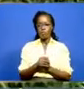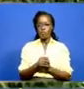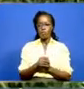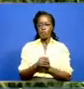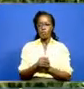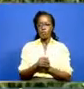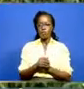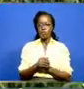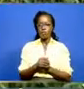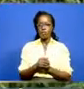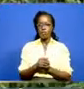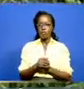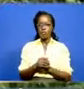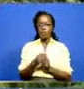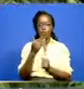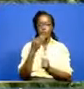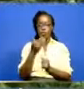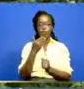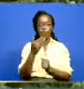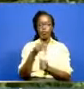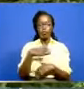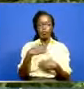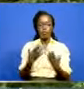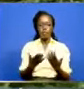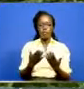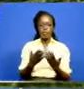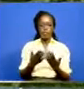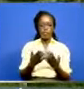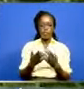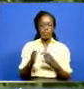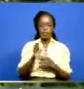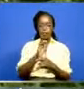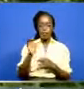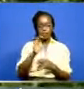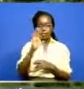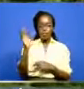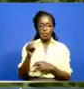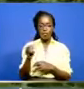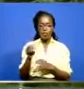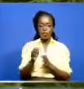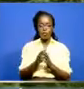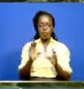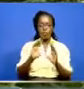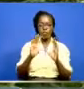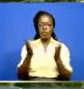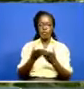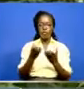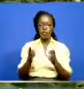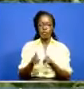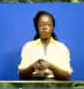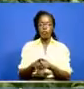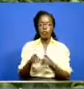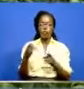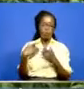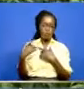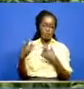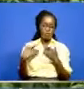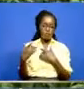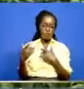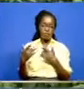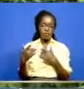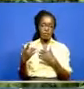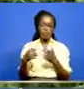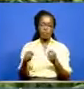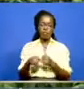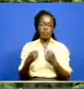ambavyo watu wote wa East Africa, Africa na dunia walivyokuwa wako concerned na nini